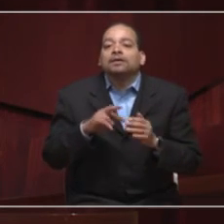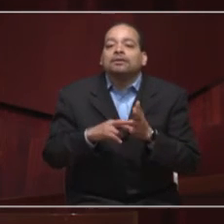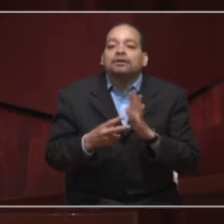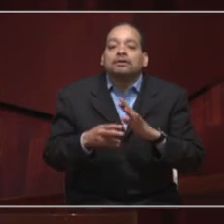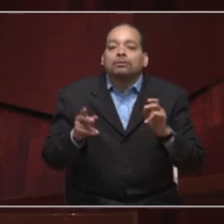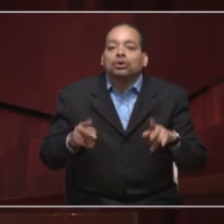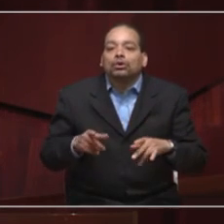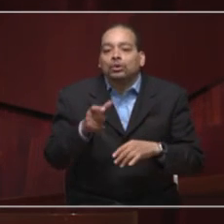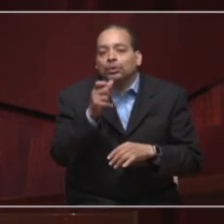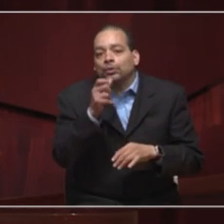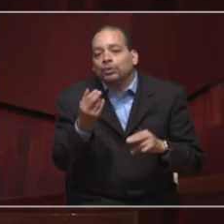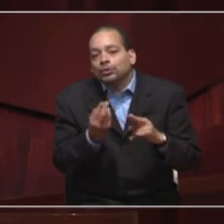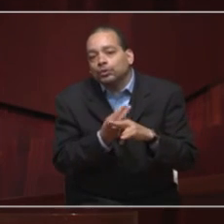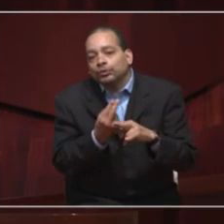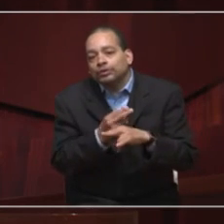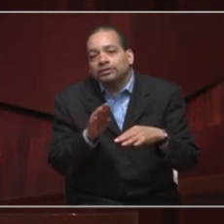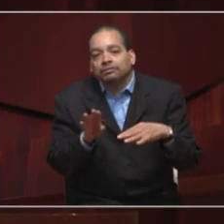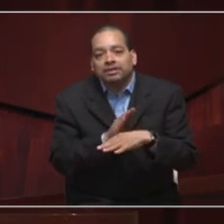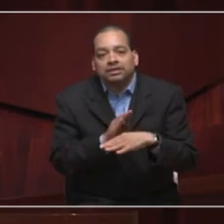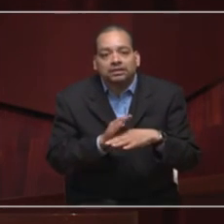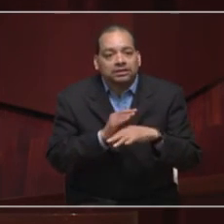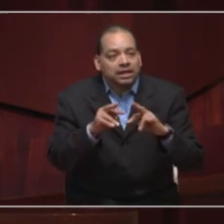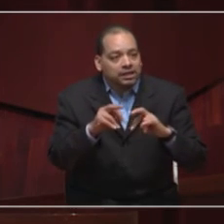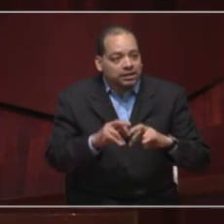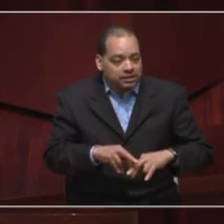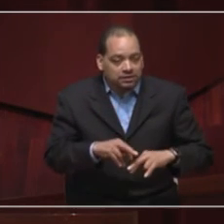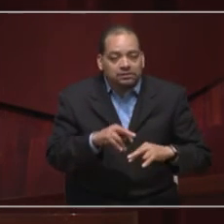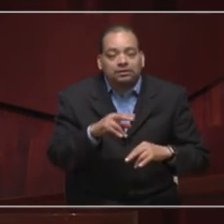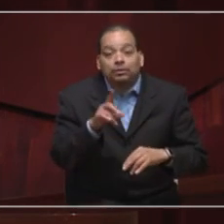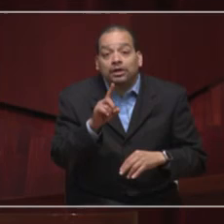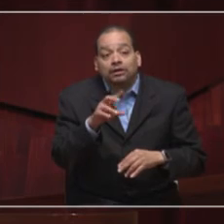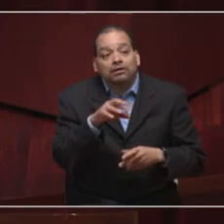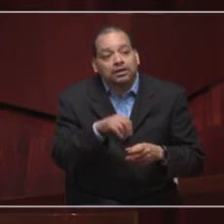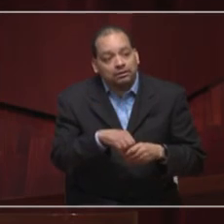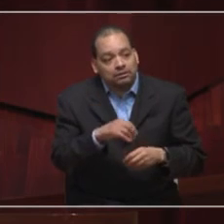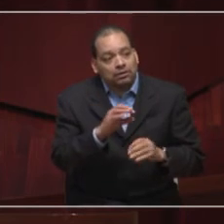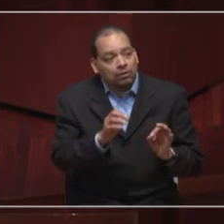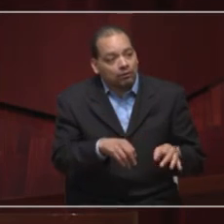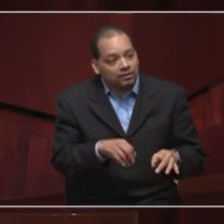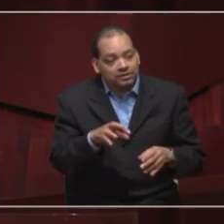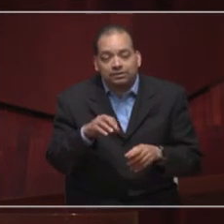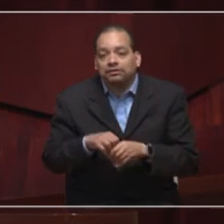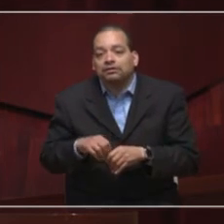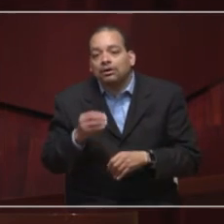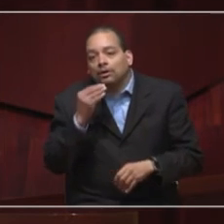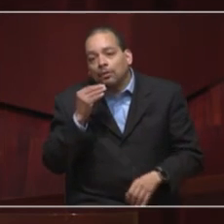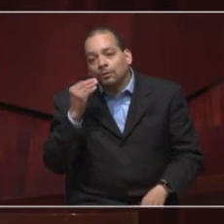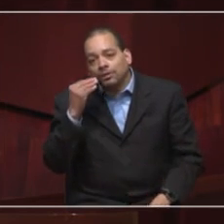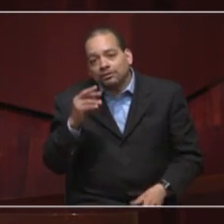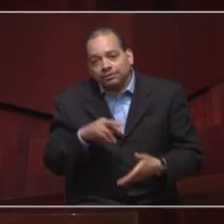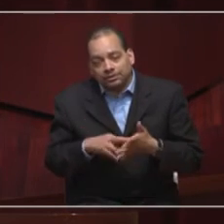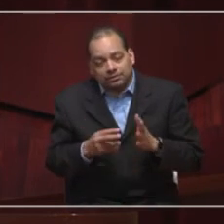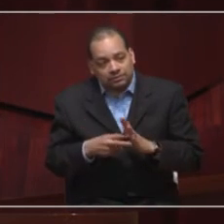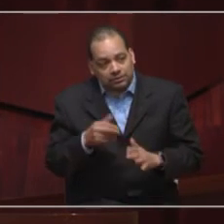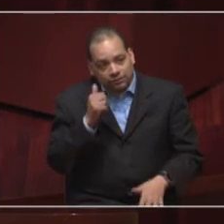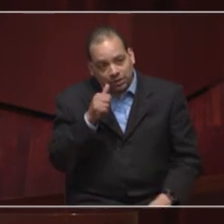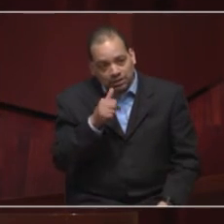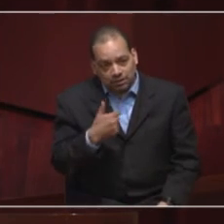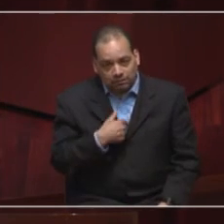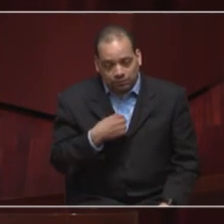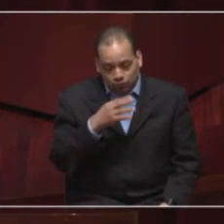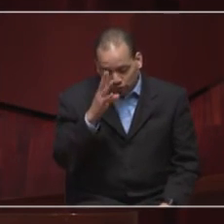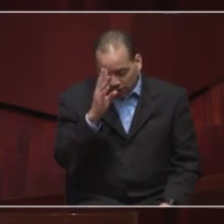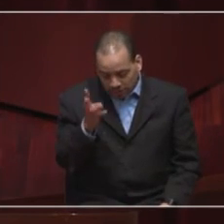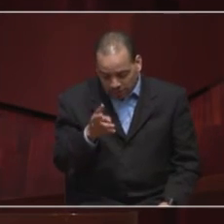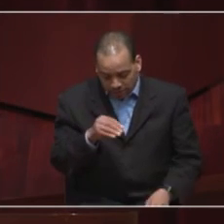package at my office and from home, where I am at least on a daily basis creating and sending